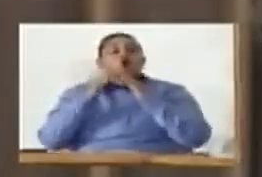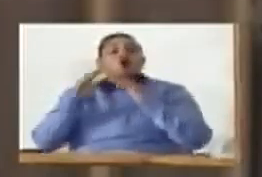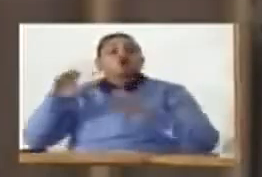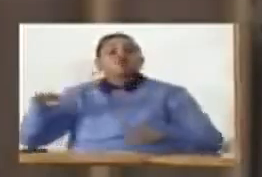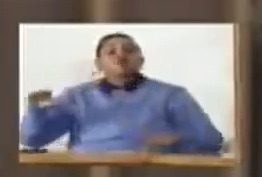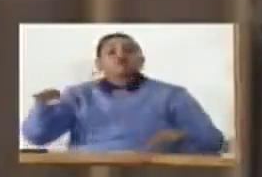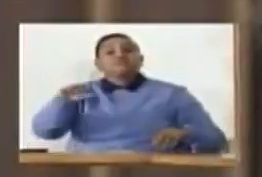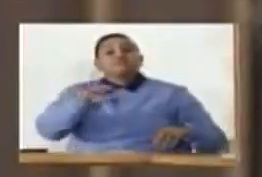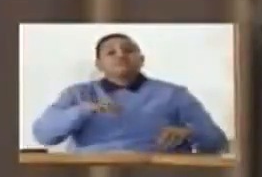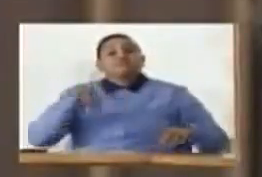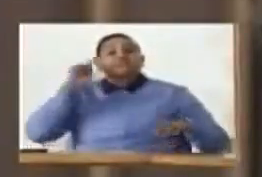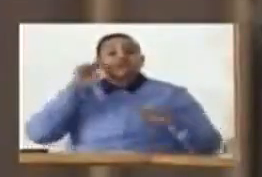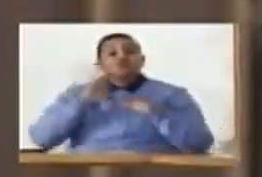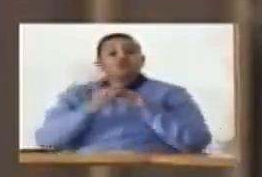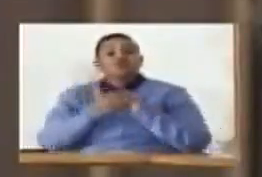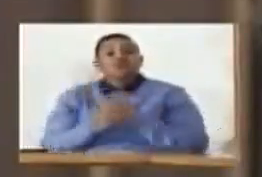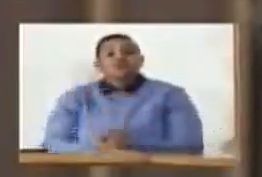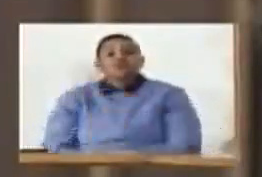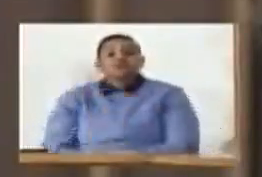Jamaicans.